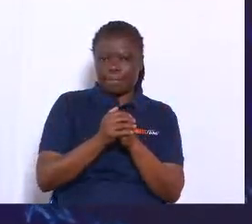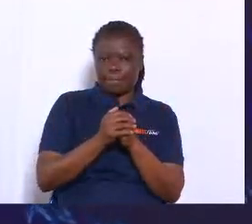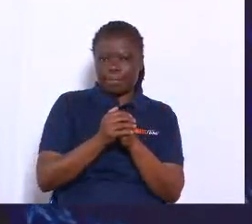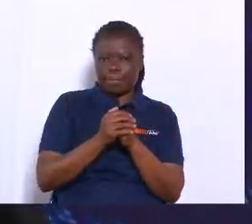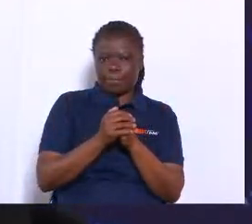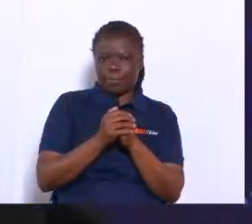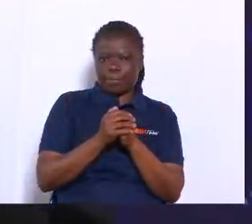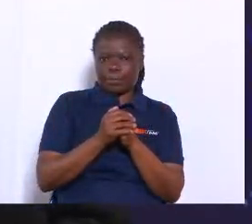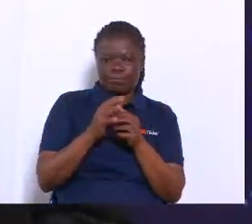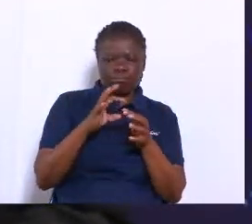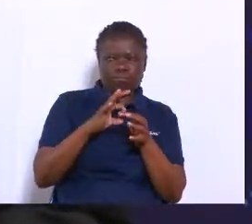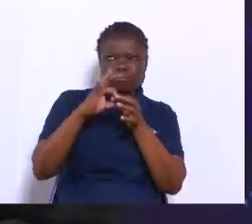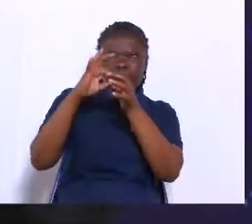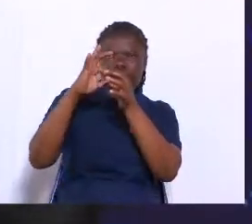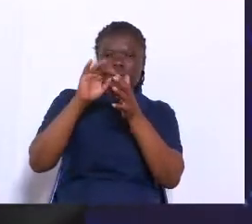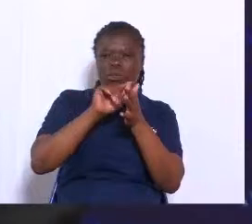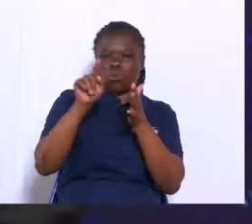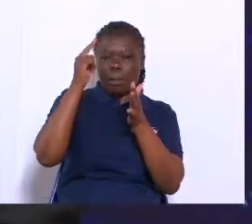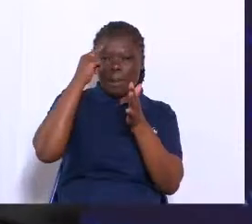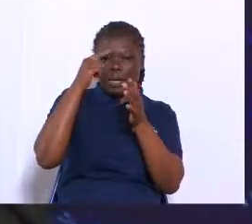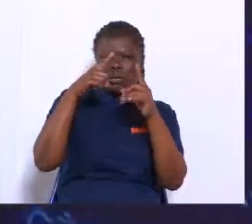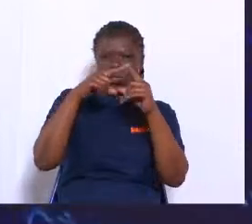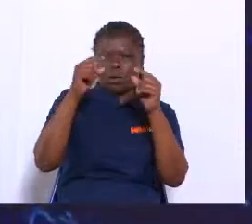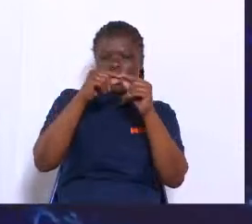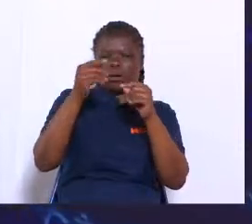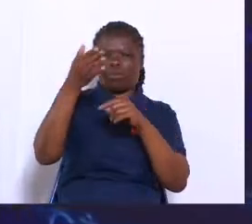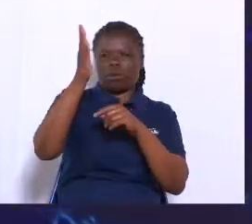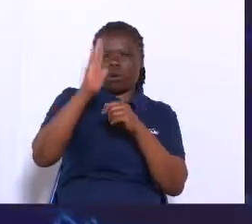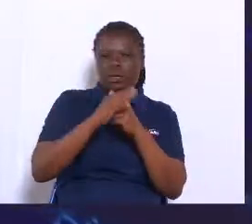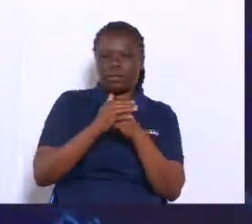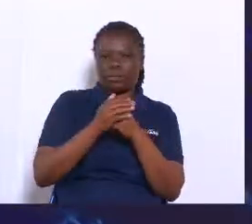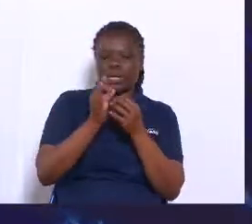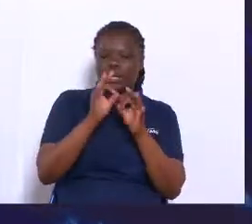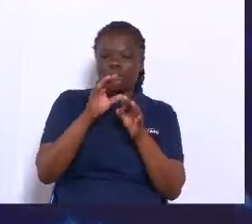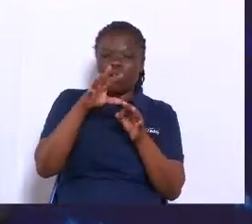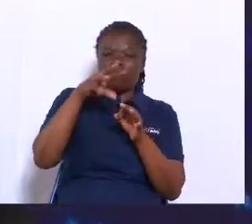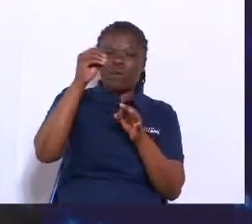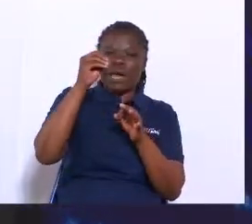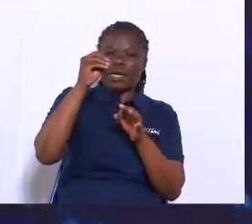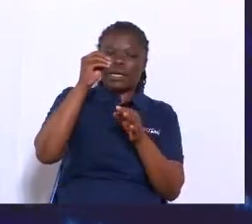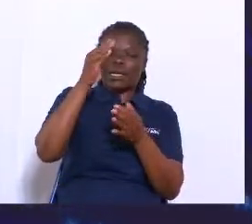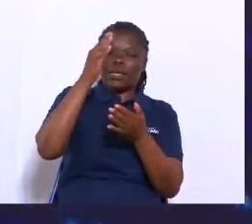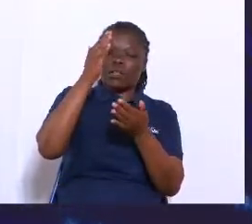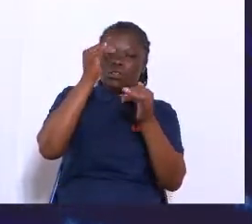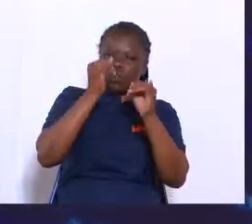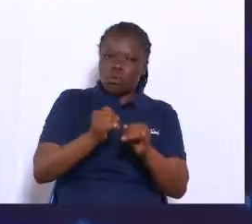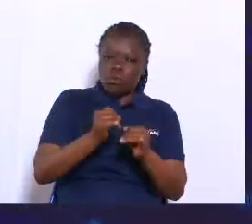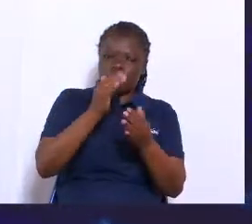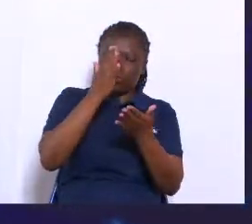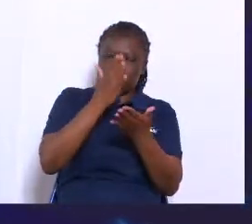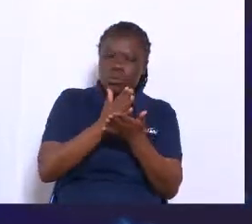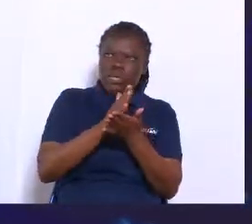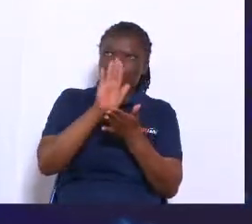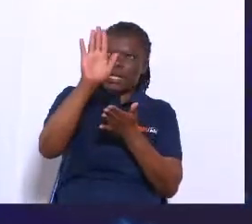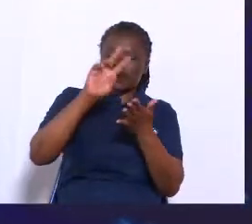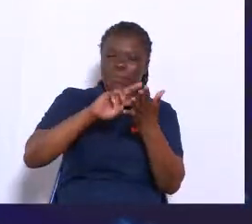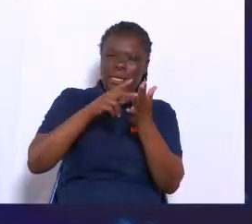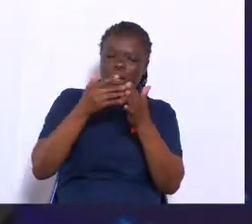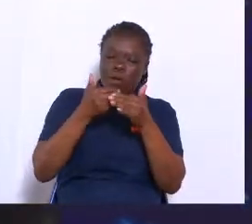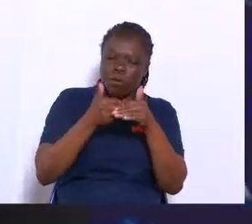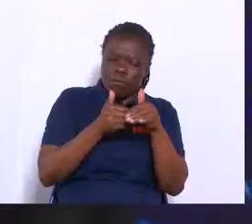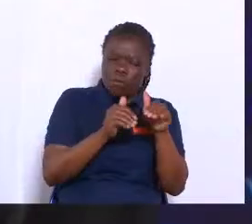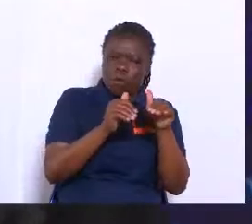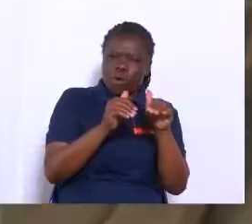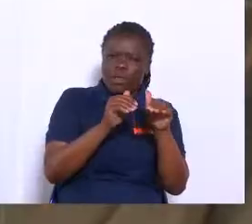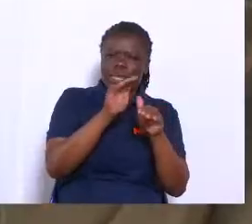Saturate your mind with the Word of God. If you've learned new truths in these meetings, step out to follow the truths of the Word